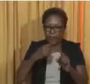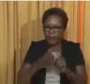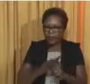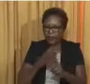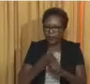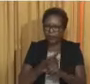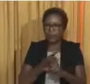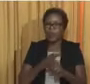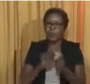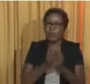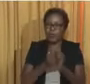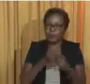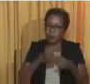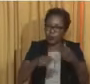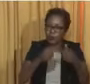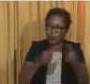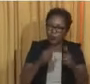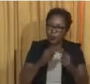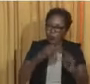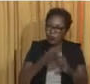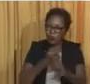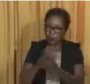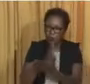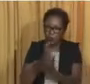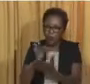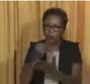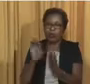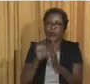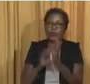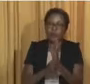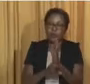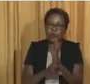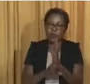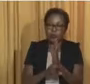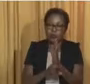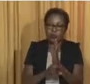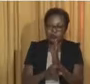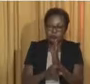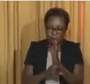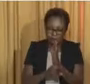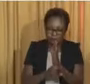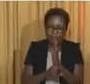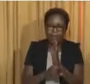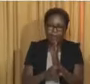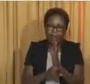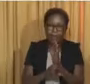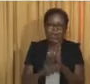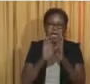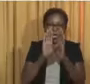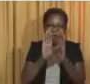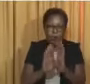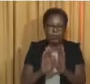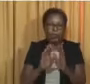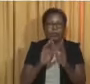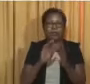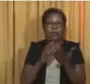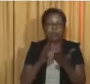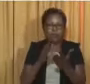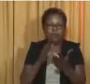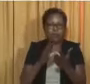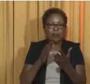apply to different parts of the Constitution. The core foundational values, principles, and structures of the